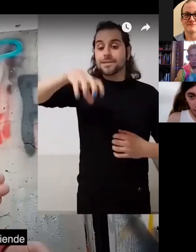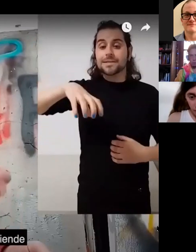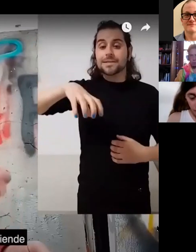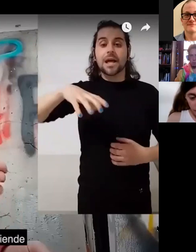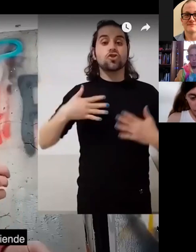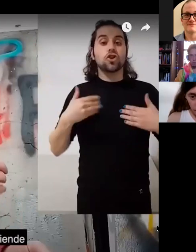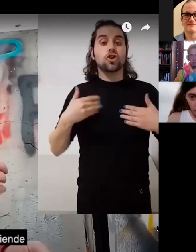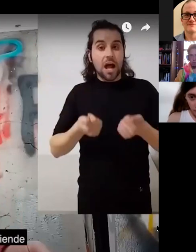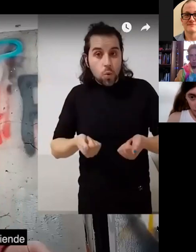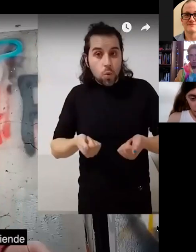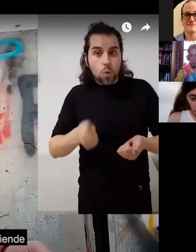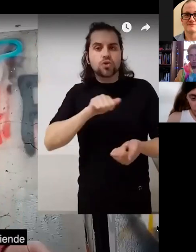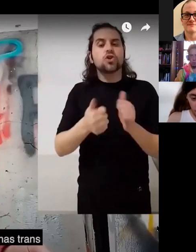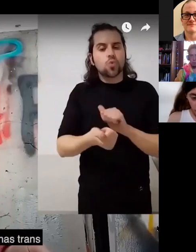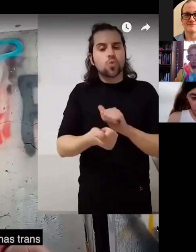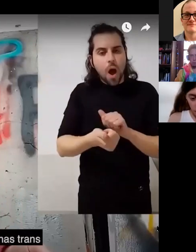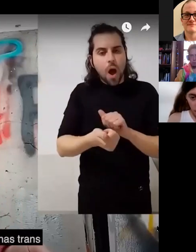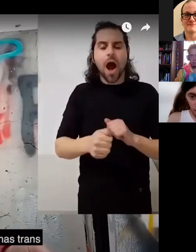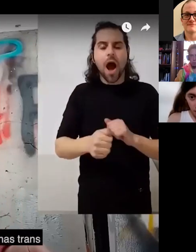friendly